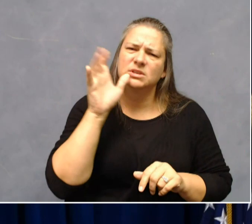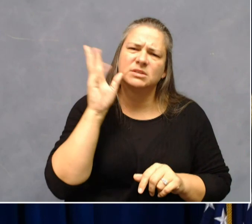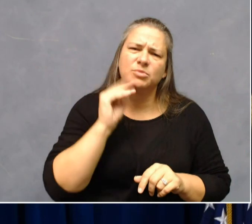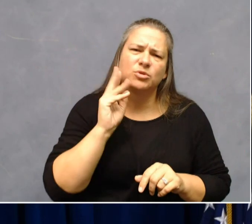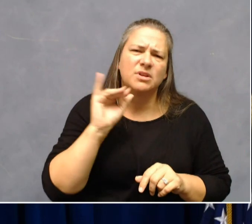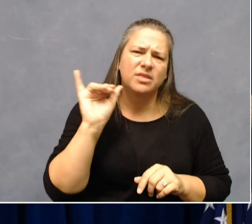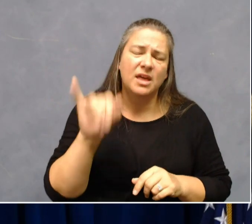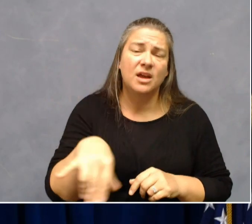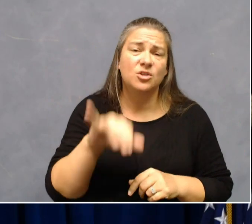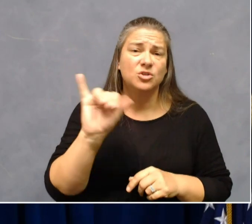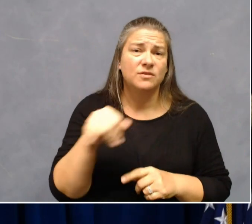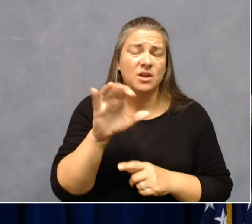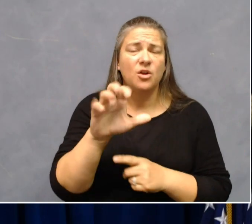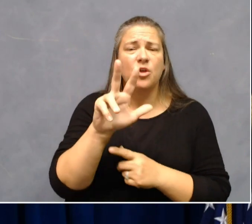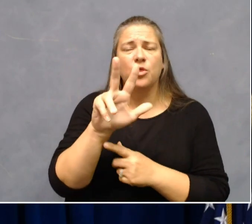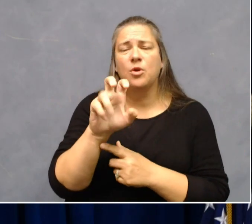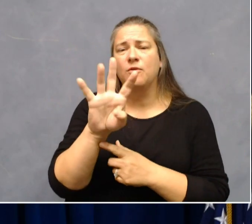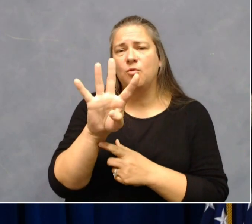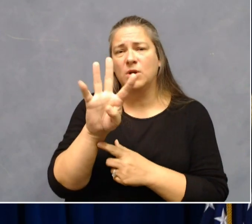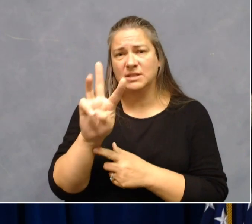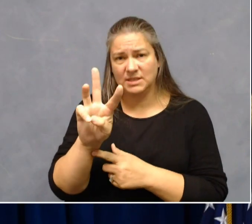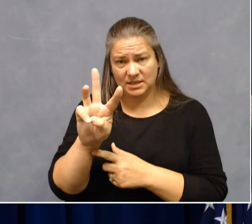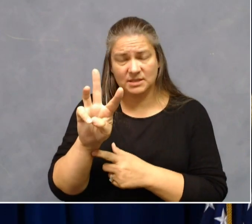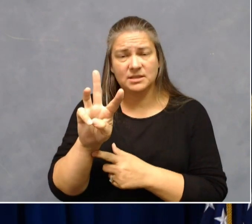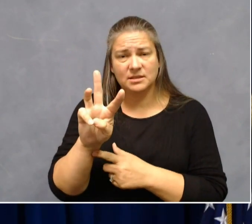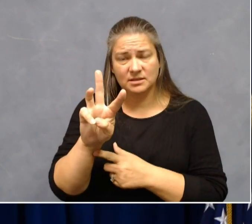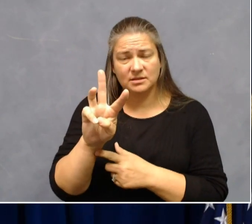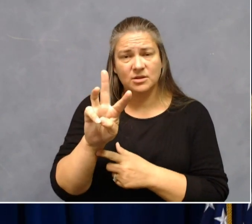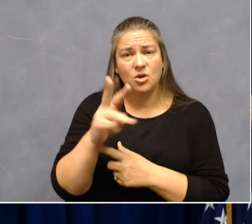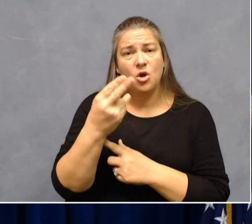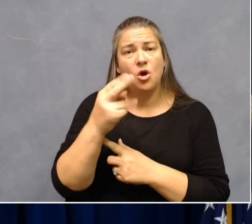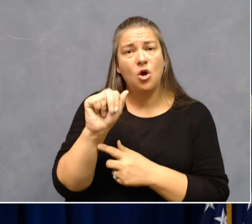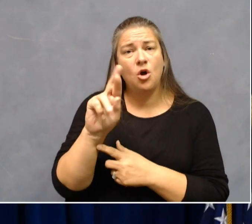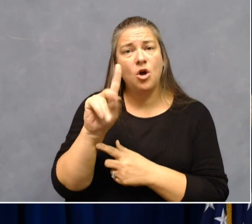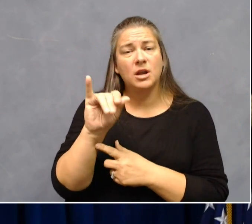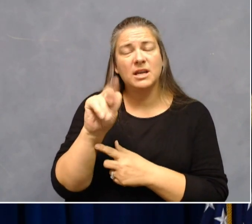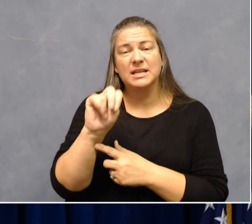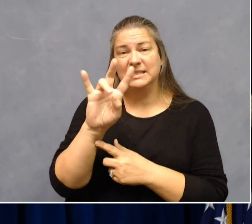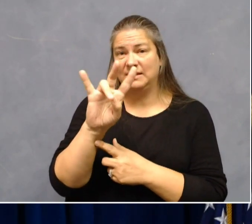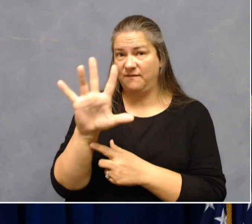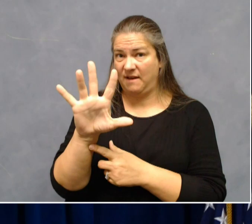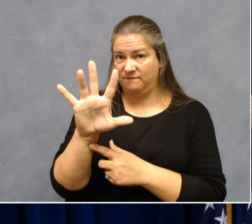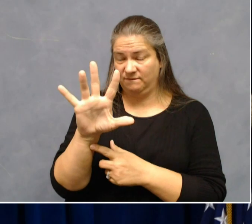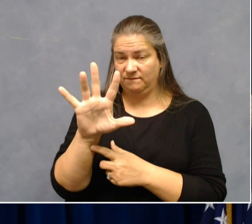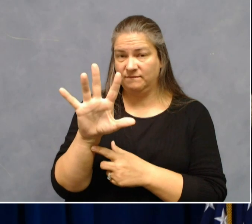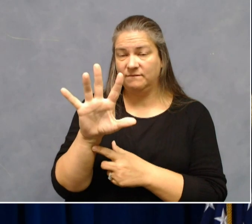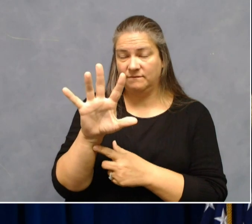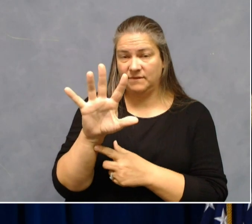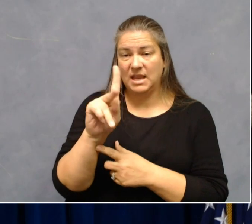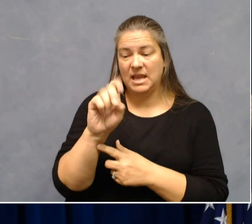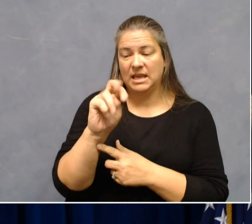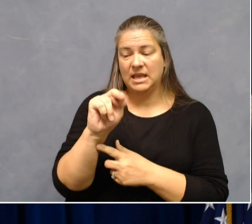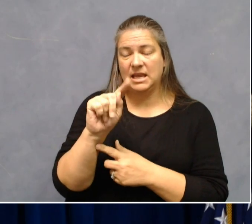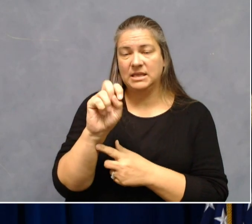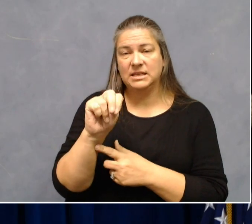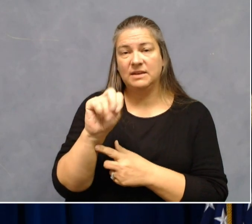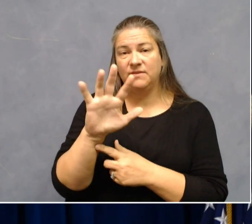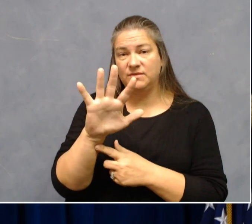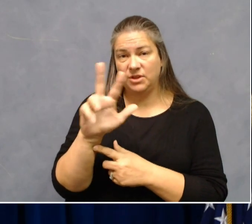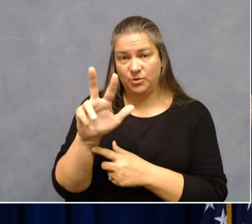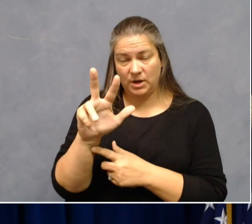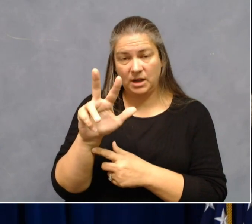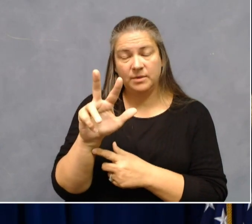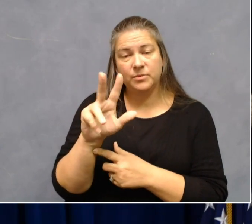Jefferson, 346 new cases. Hardin, 75 new cases. Kenton, 53 new cases.